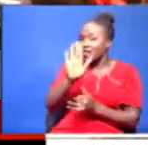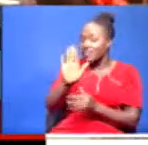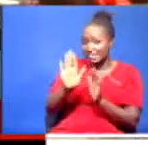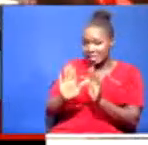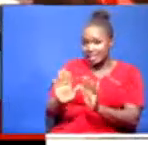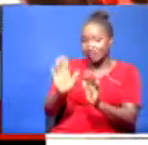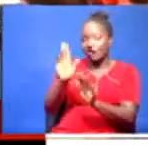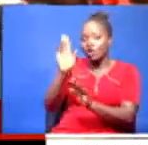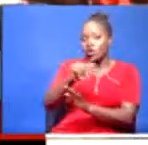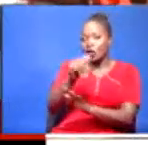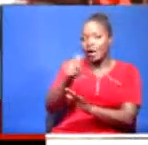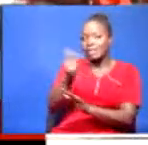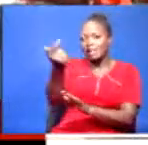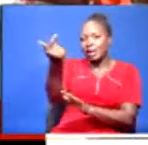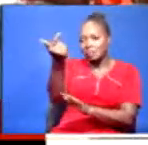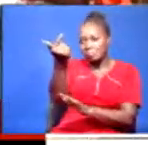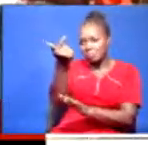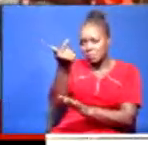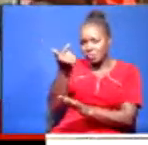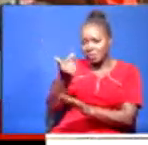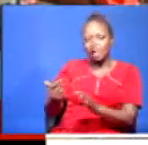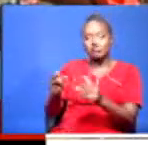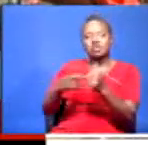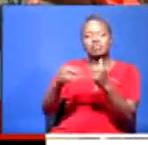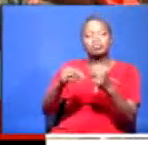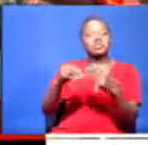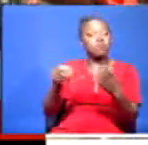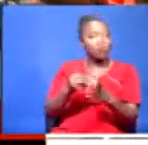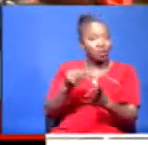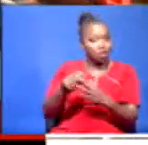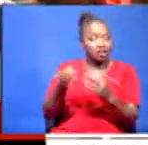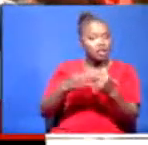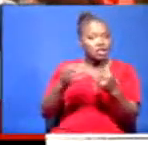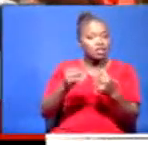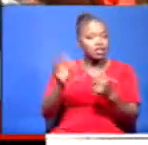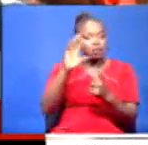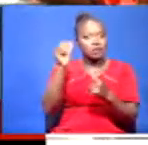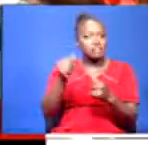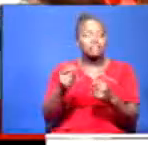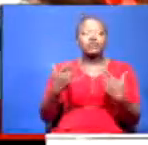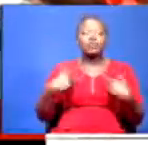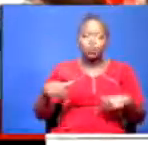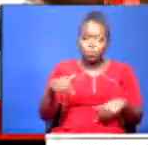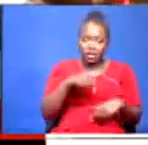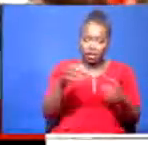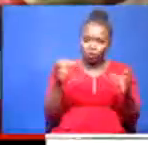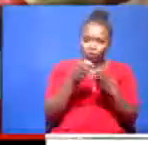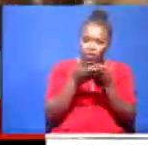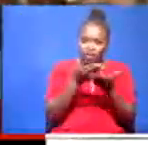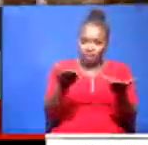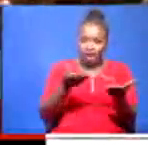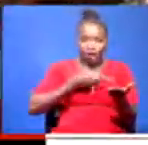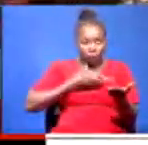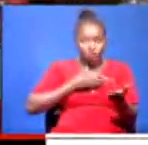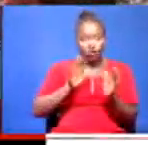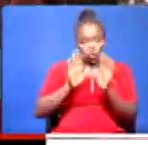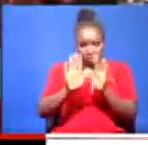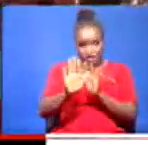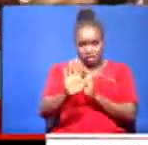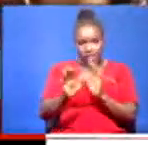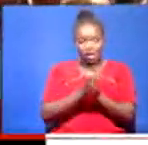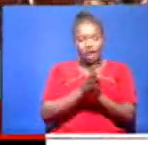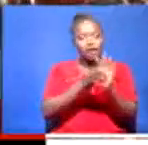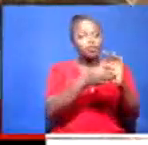tena ataingia Mara na 70 ama 80% ya wafanyikazi wa Mara watakuwa jamii ambao sio wa Mara. The Azimio la